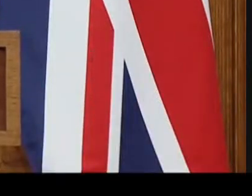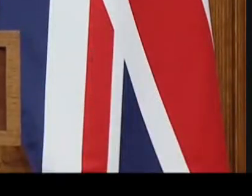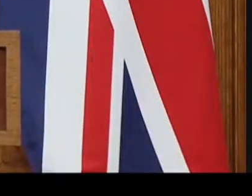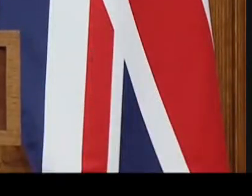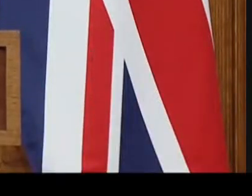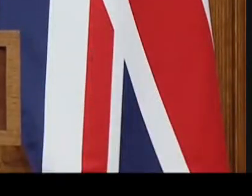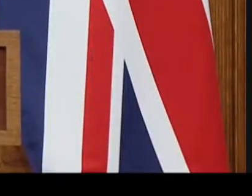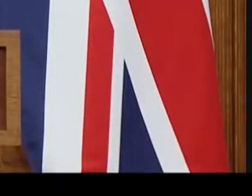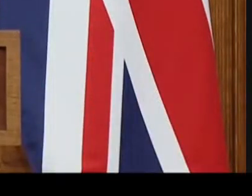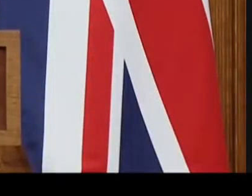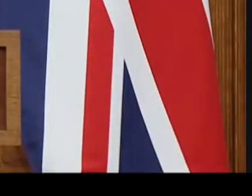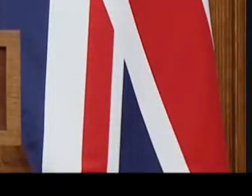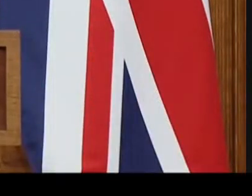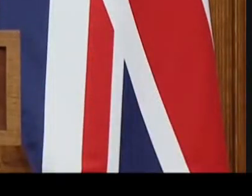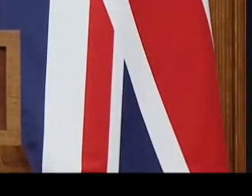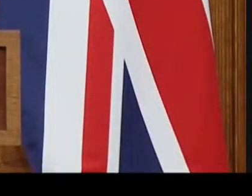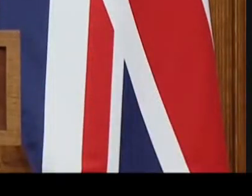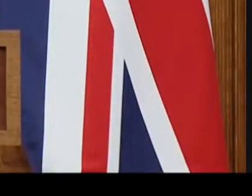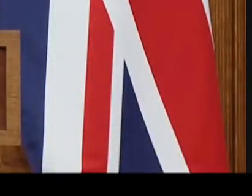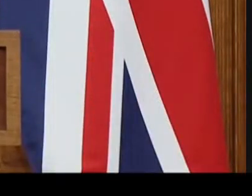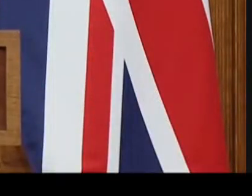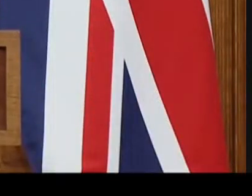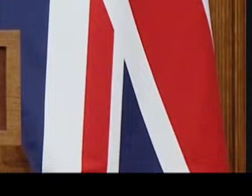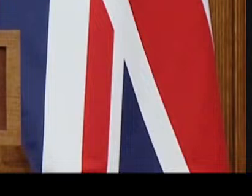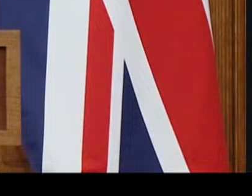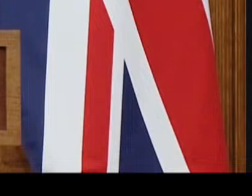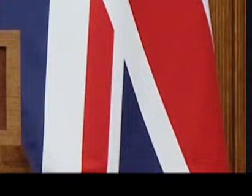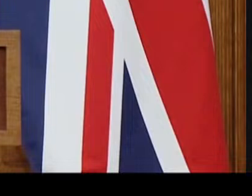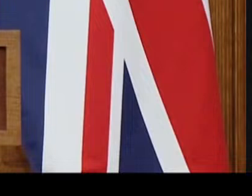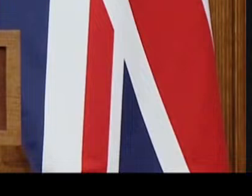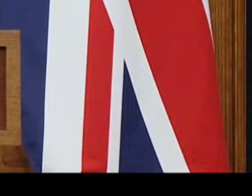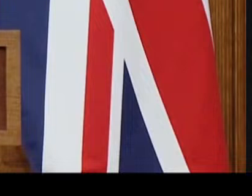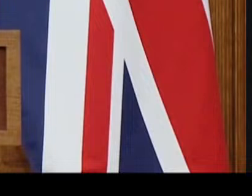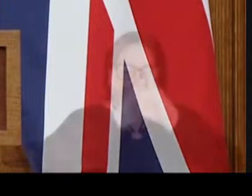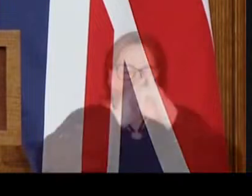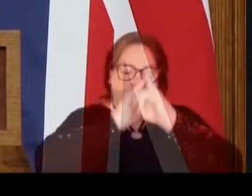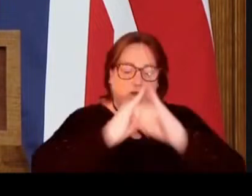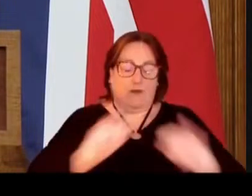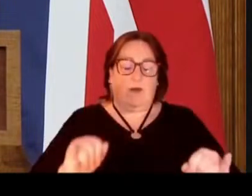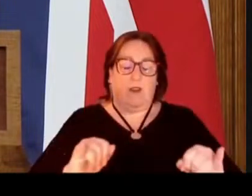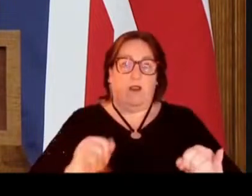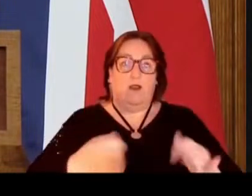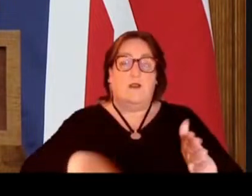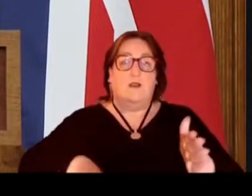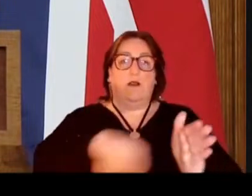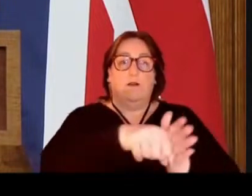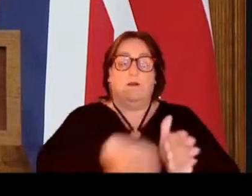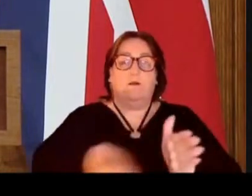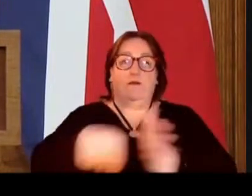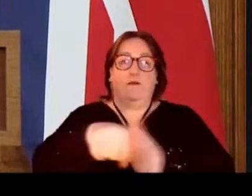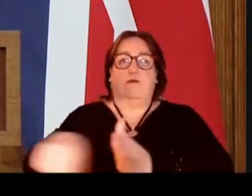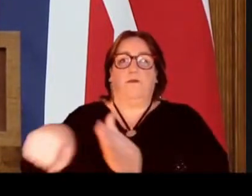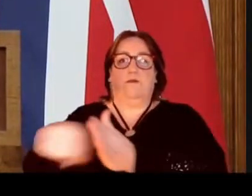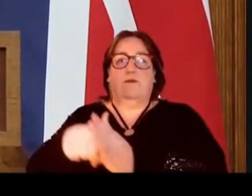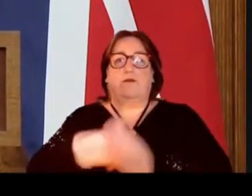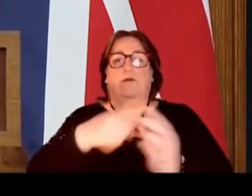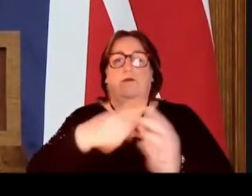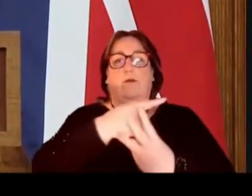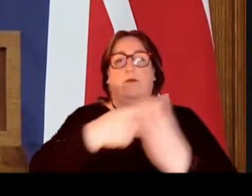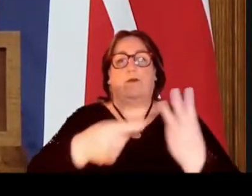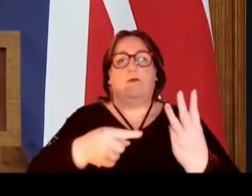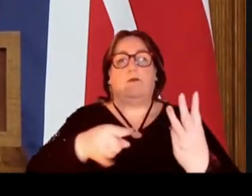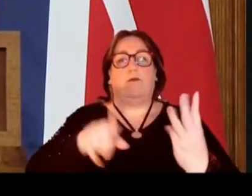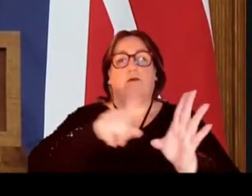The senseless, barbaric murder of 3 young girls in Southport is a